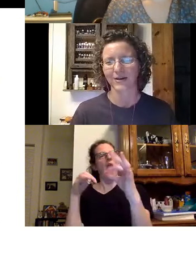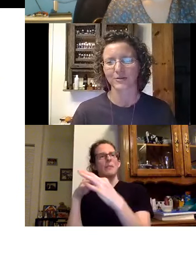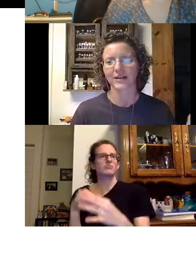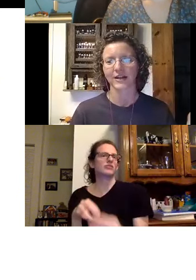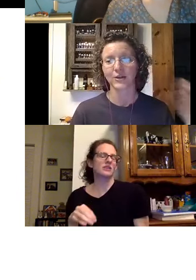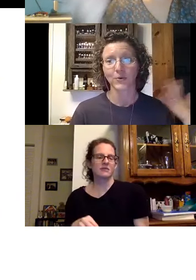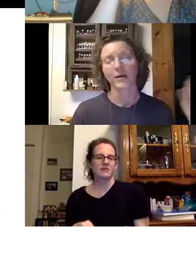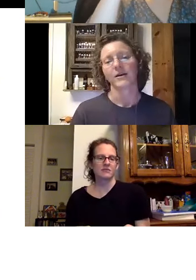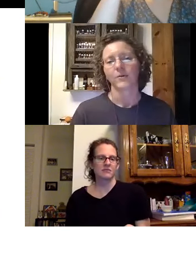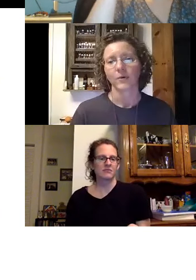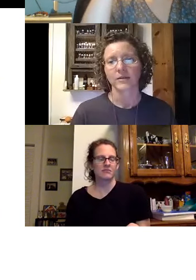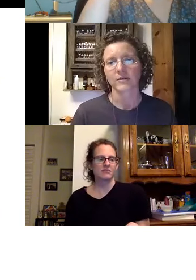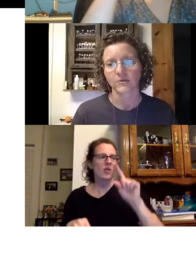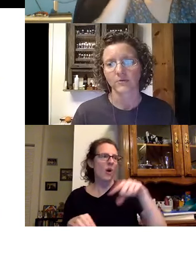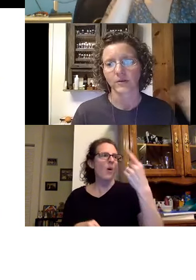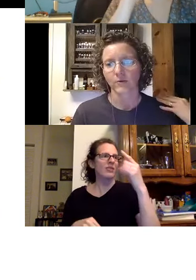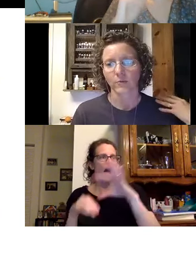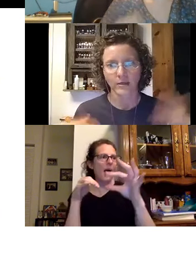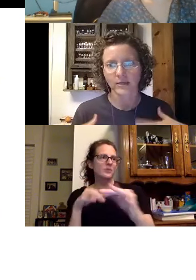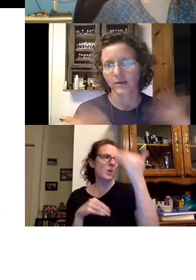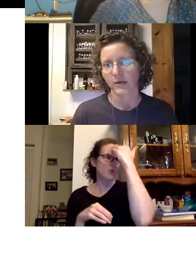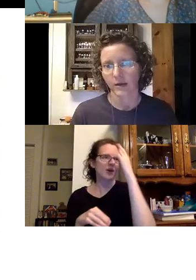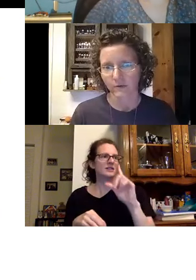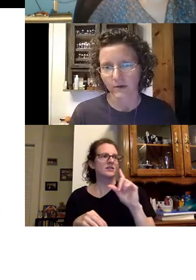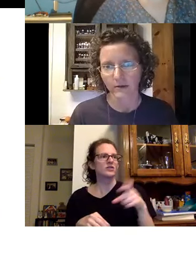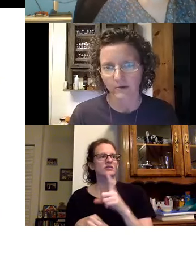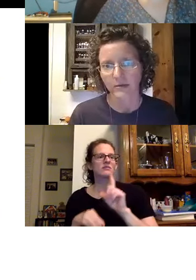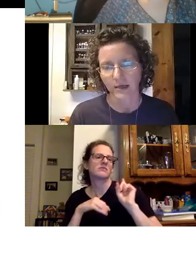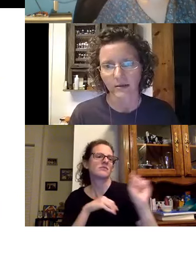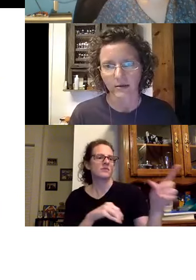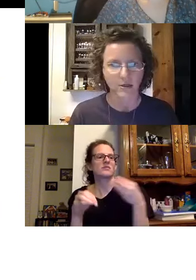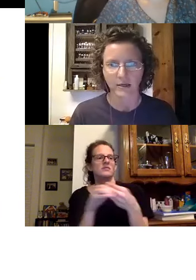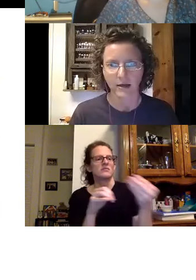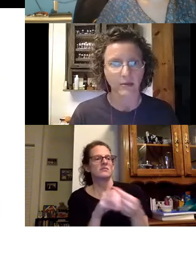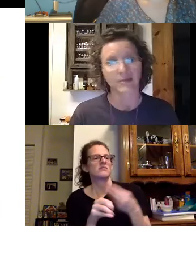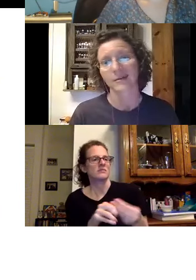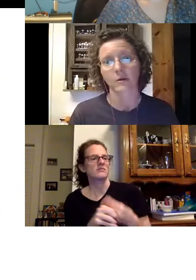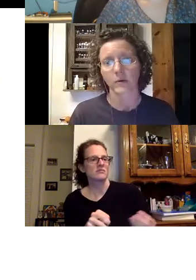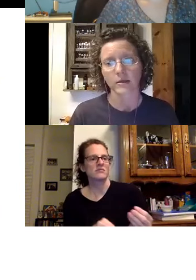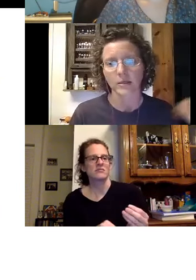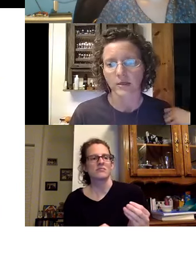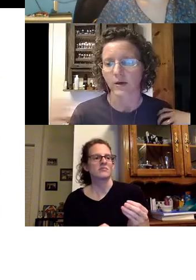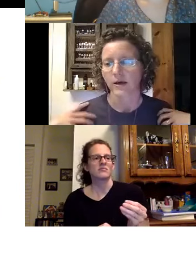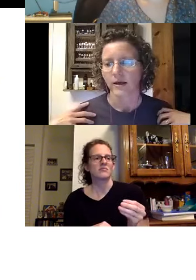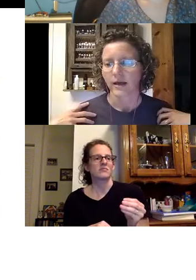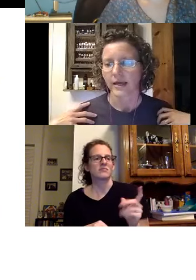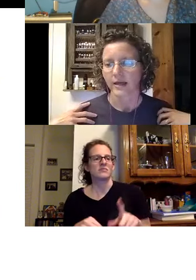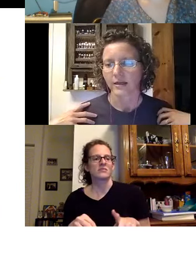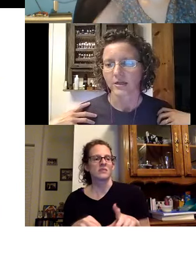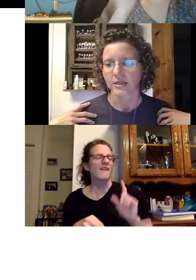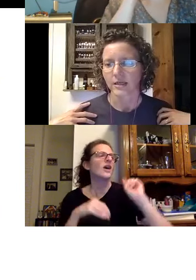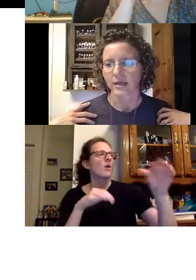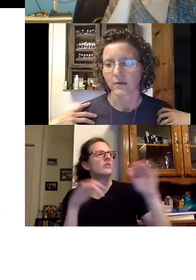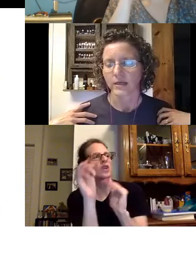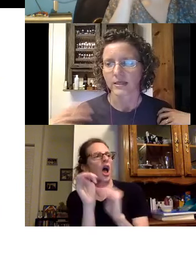only option that I knew was to, you know, run to go get every little tiny thing checked out because I didn't know what else to do. And